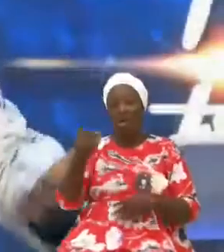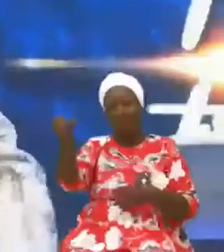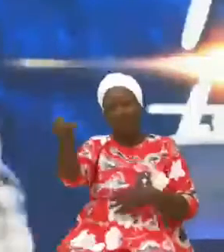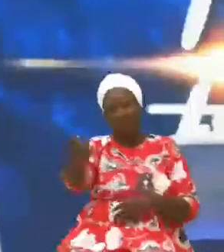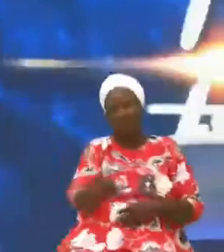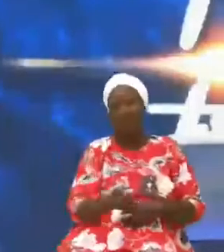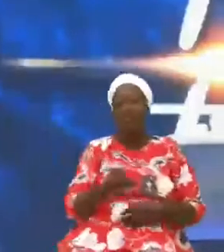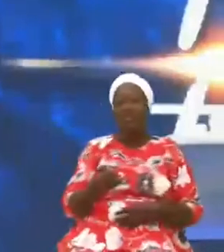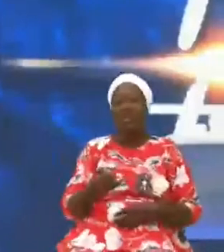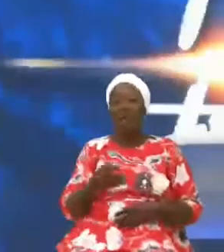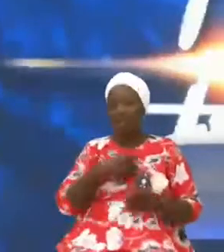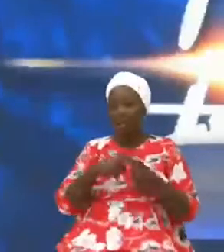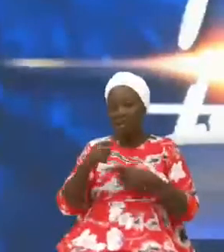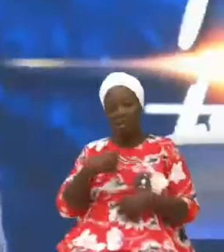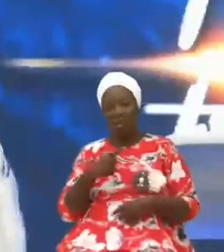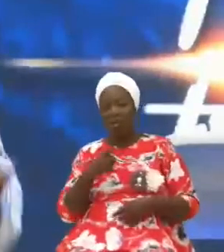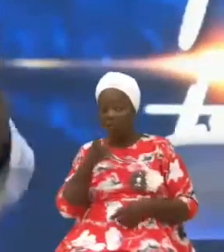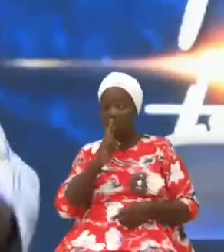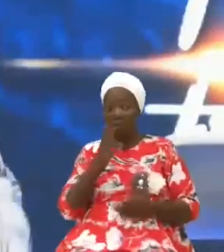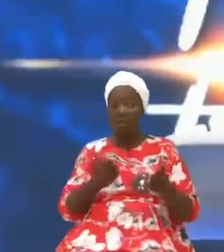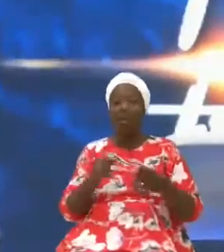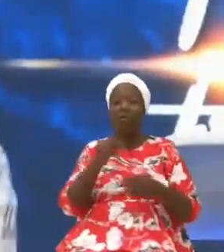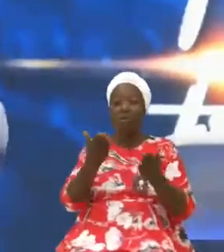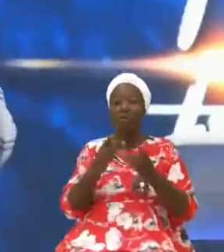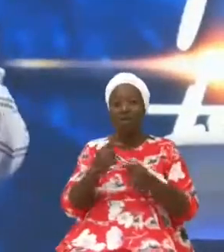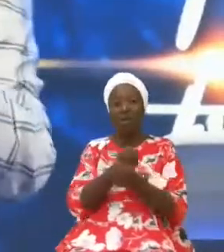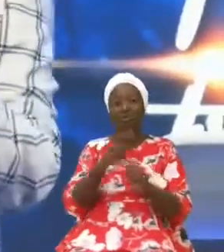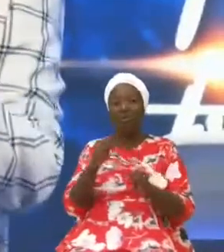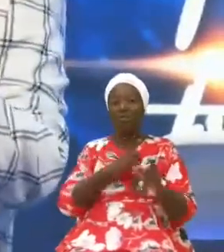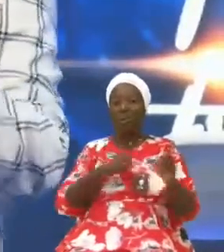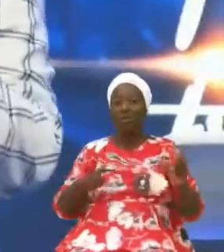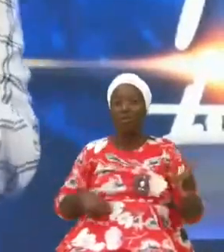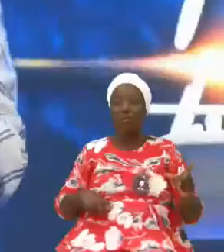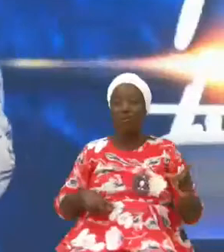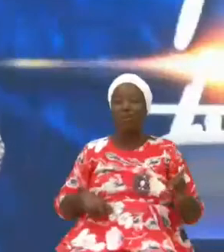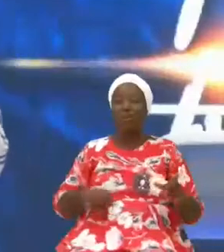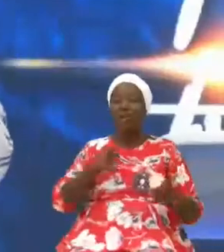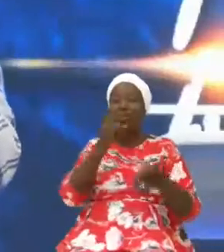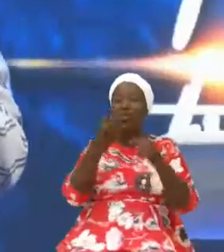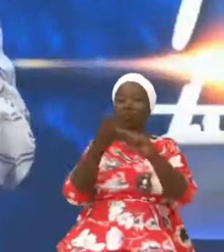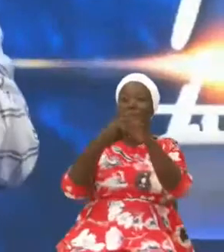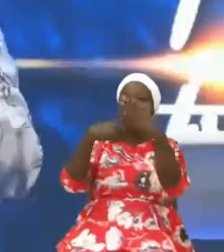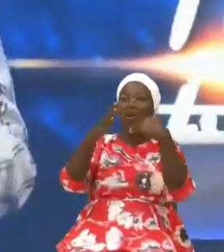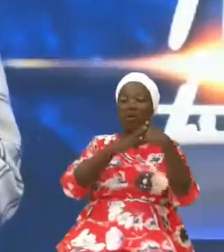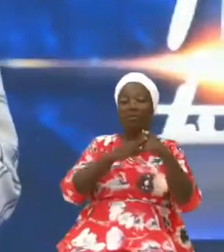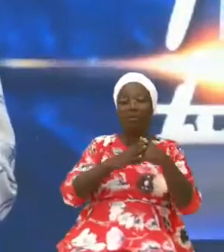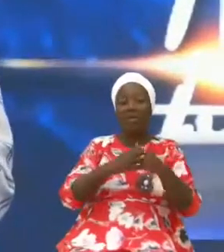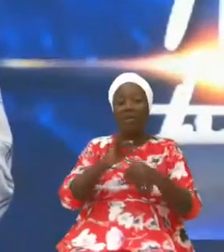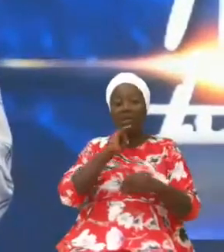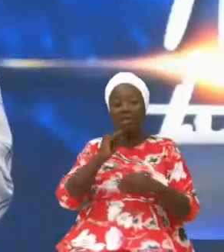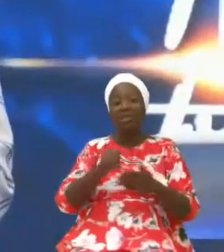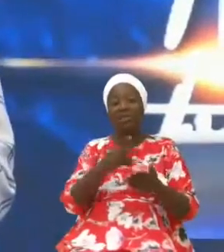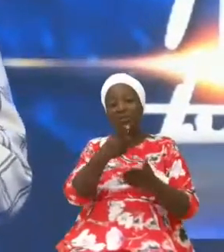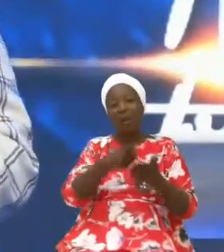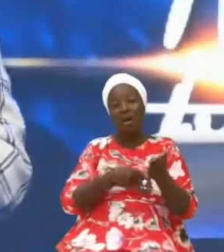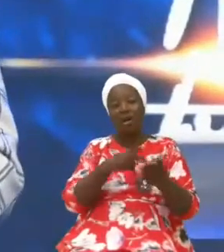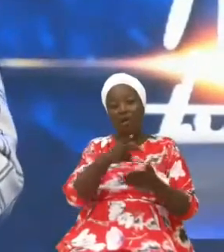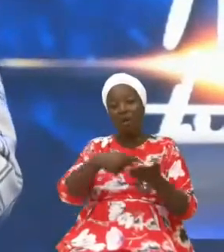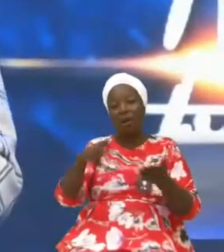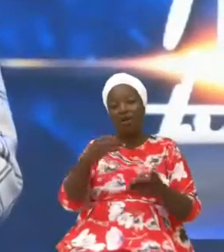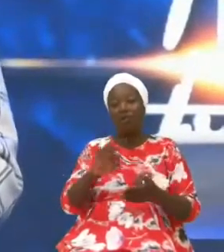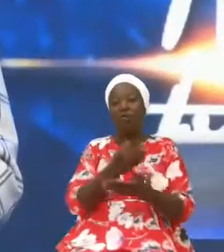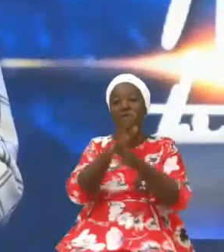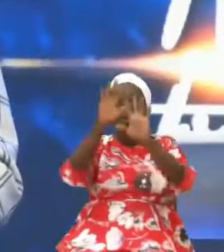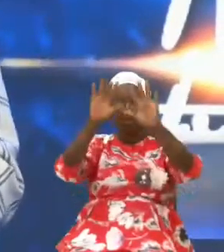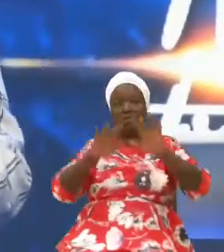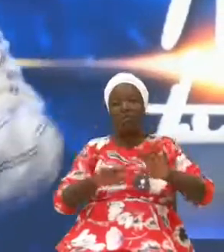give a call, an invitation, and I say, you are there. You want the salvation of the Lord? It's coming